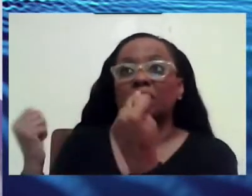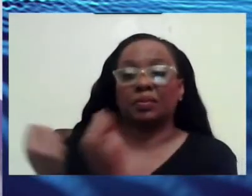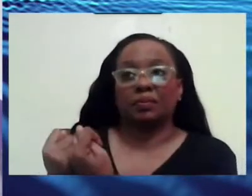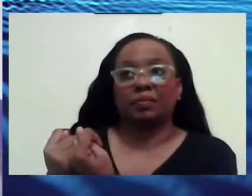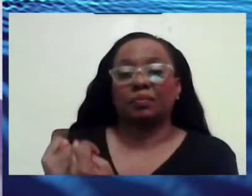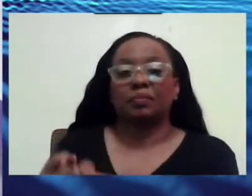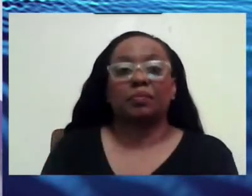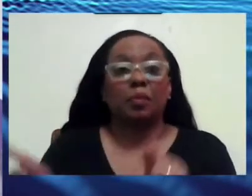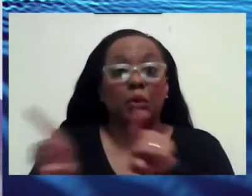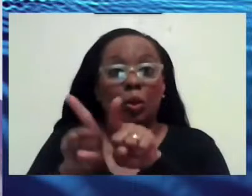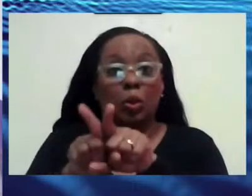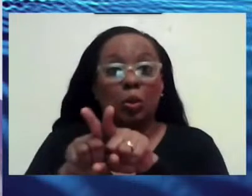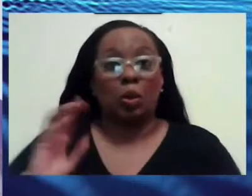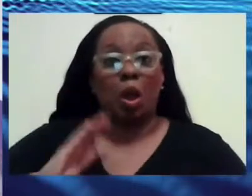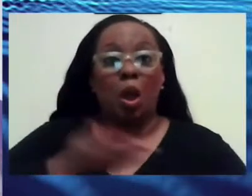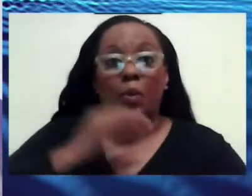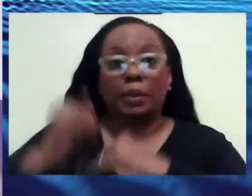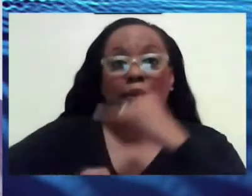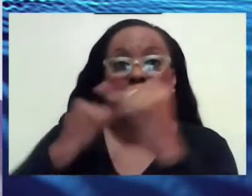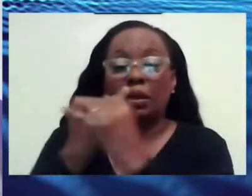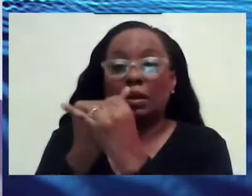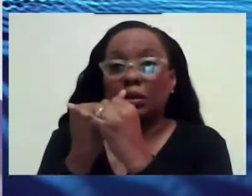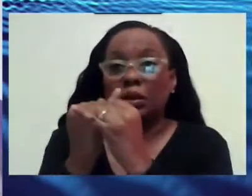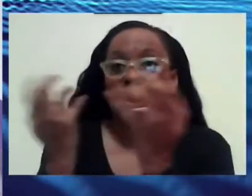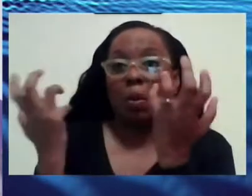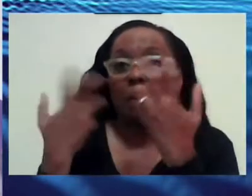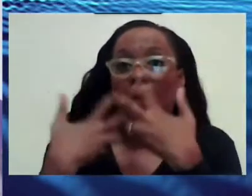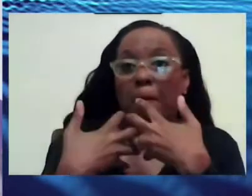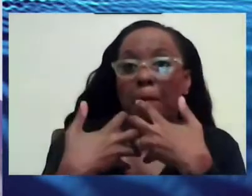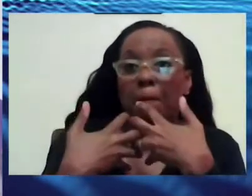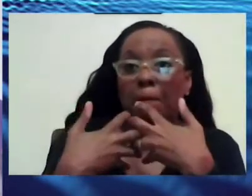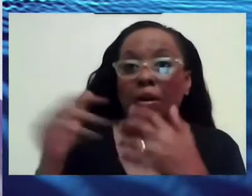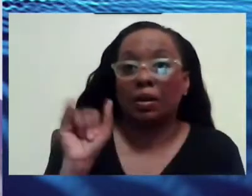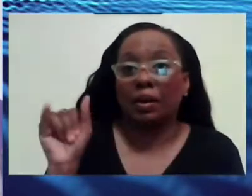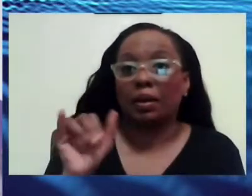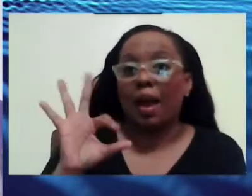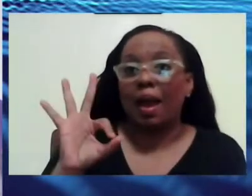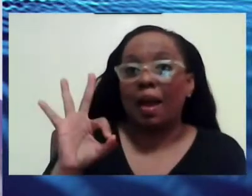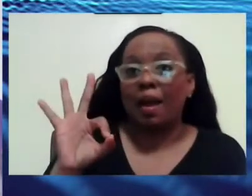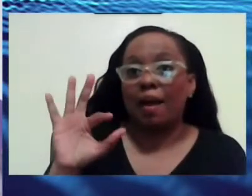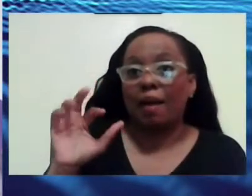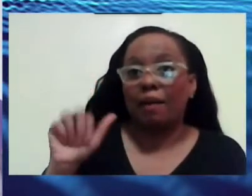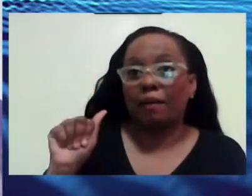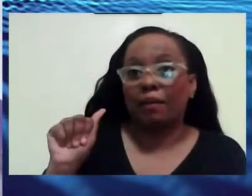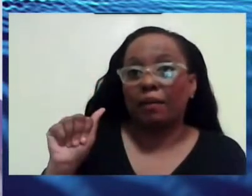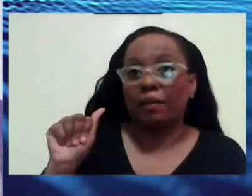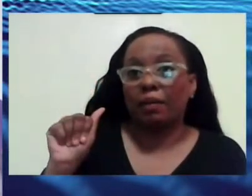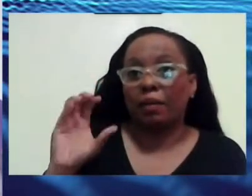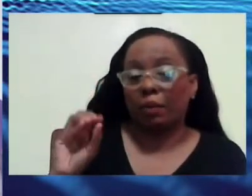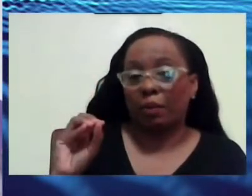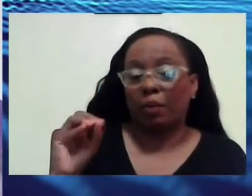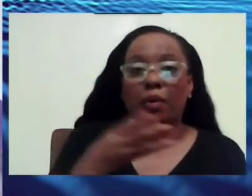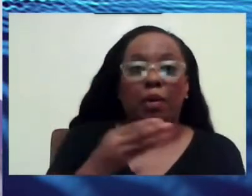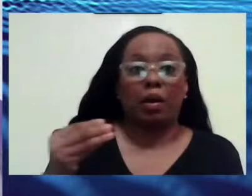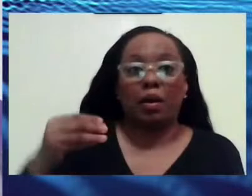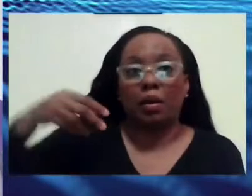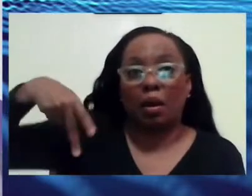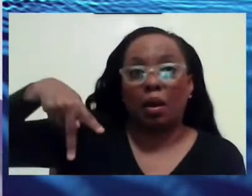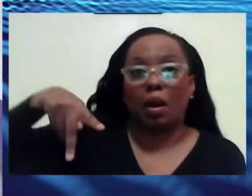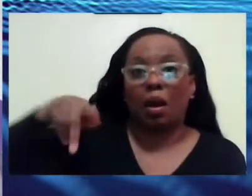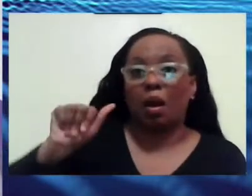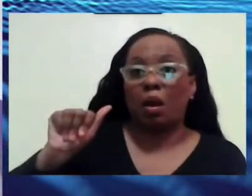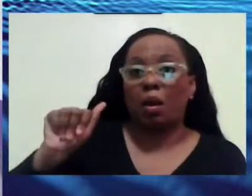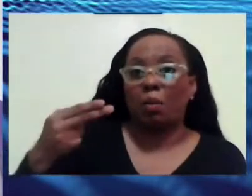well as our international partners, such as the FAO and PAHO, who are also participating in